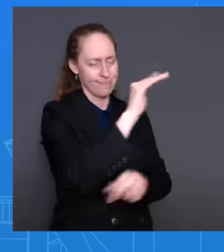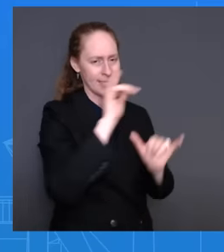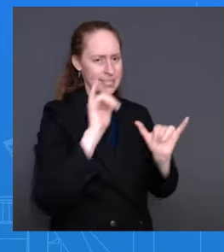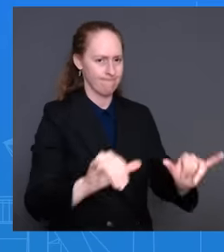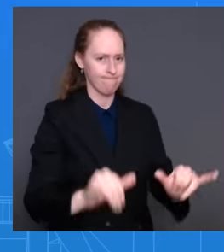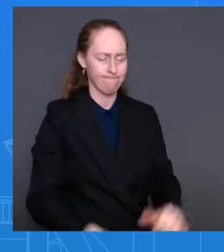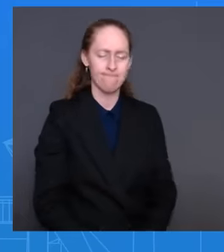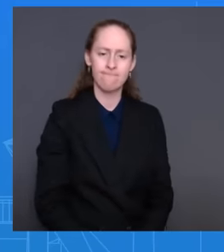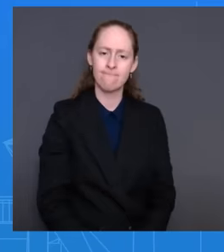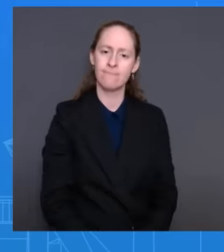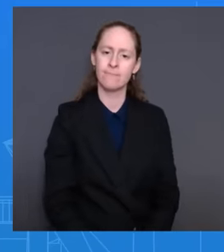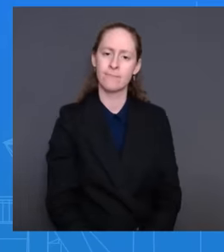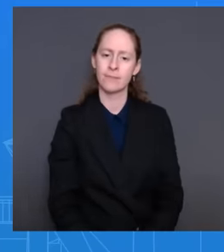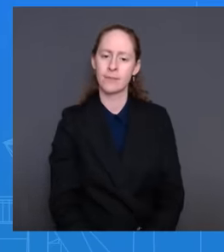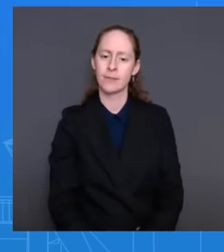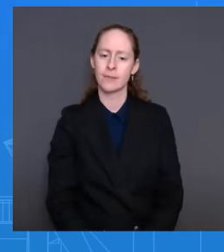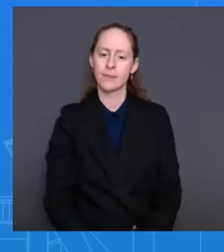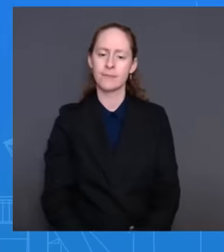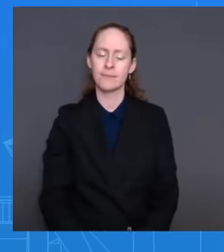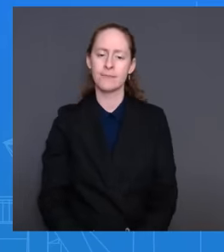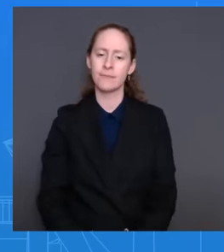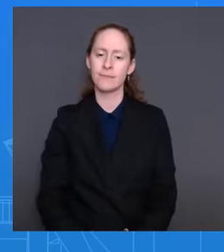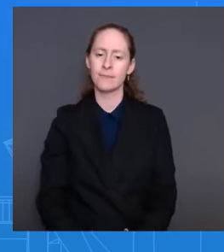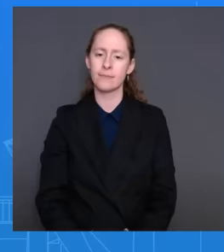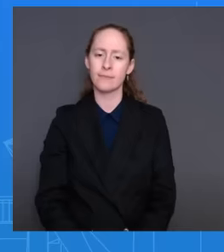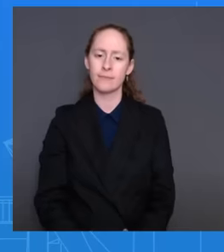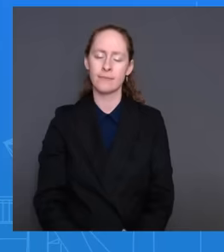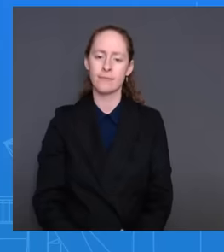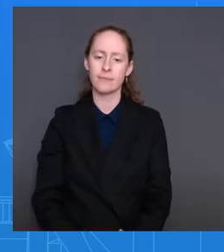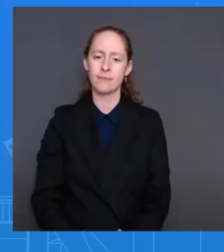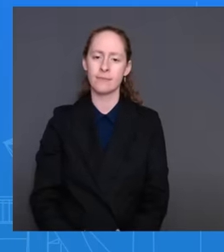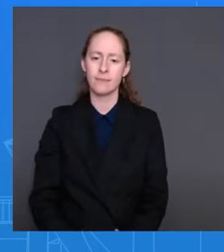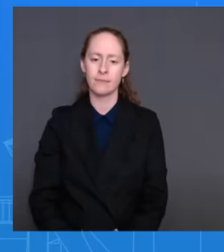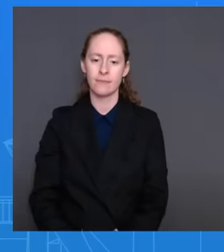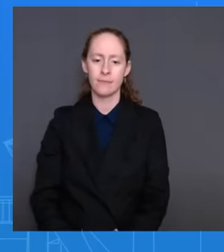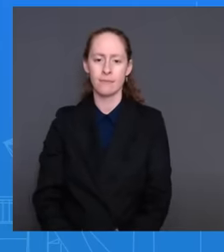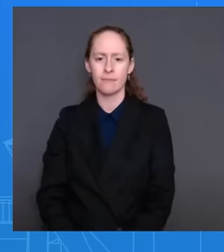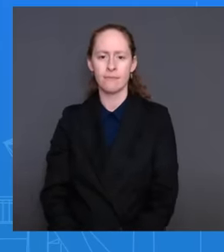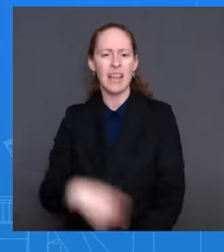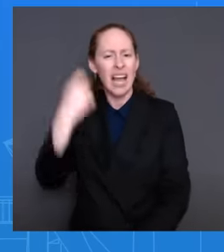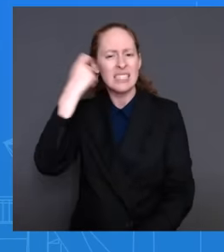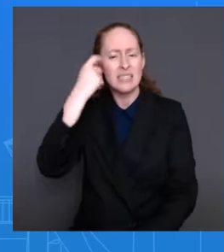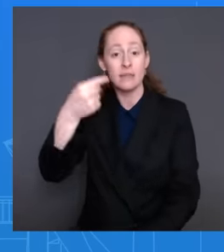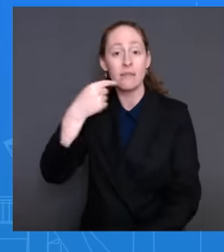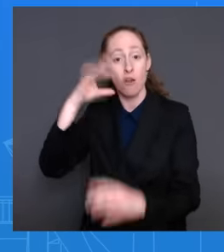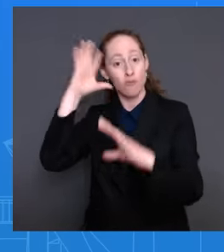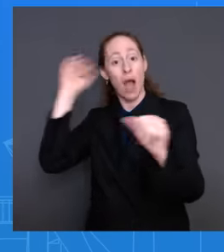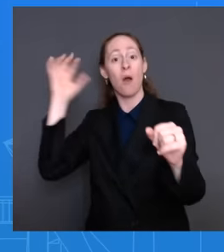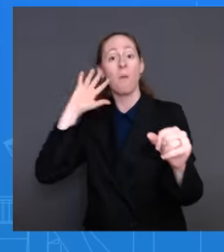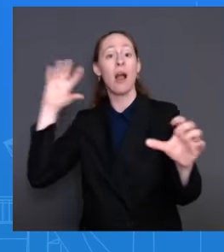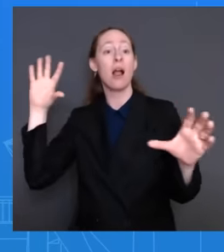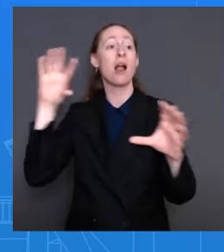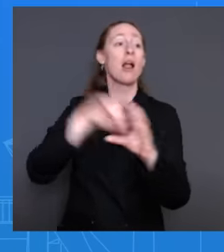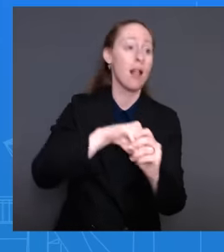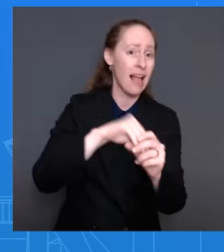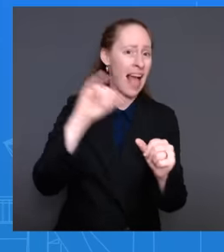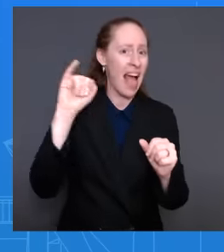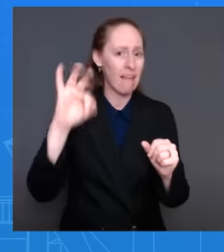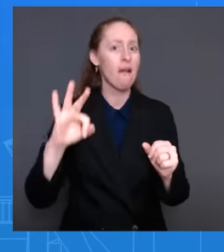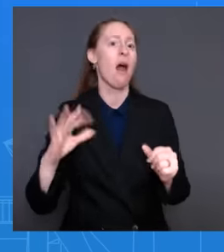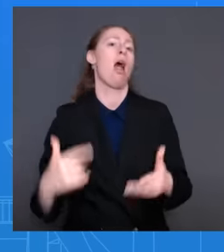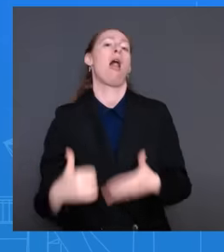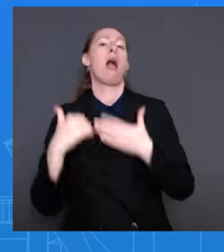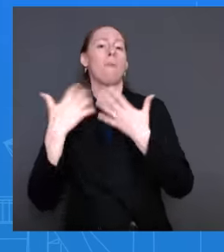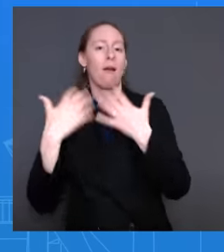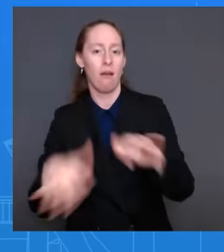the president's involvement, you said he would engage when he found, when he thinks it would be helpful. Does he think it would be unhelpful right now for him to